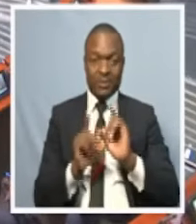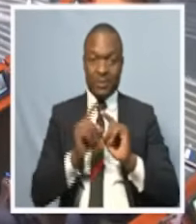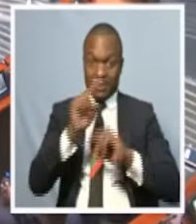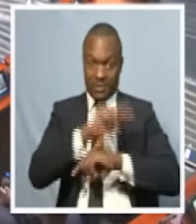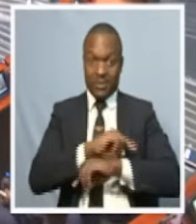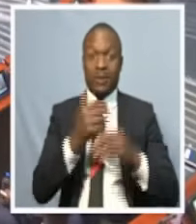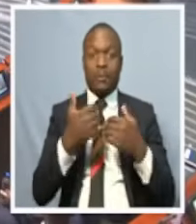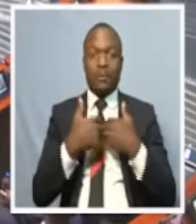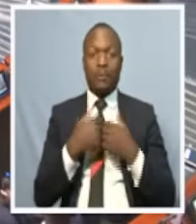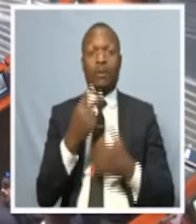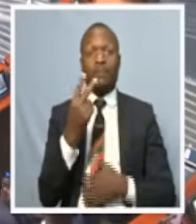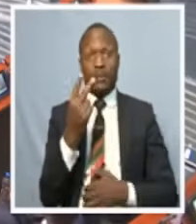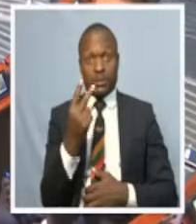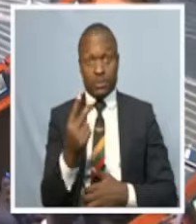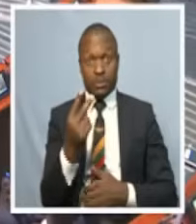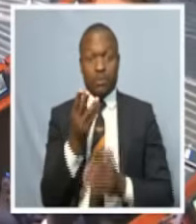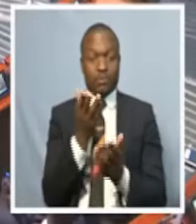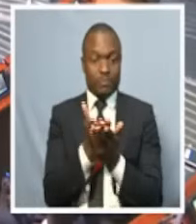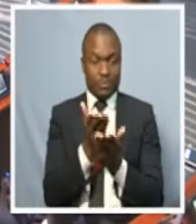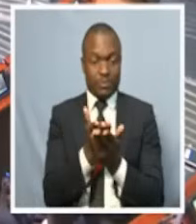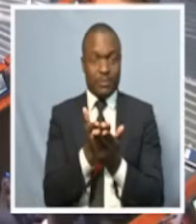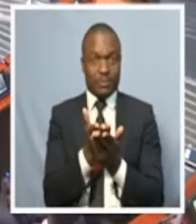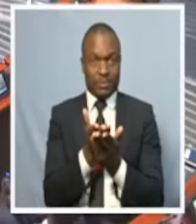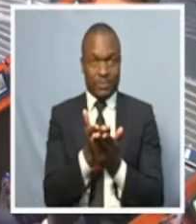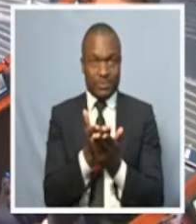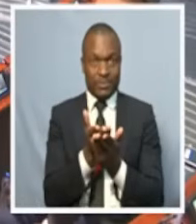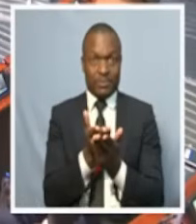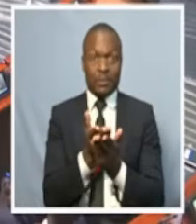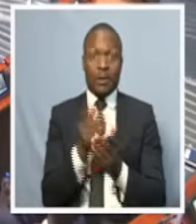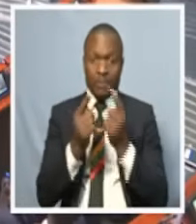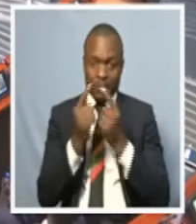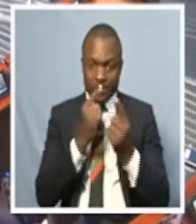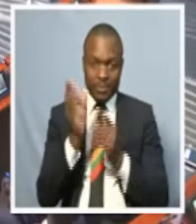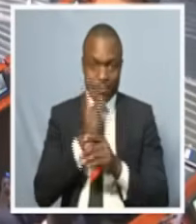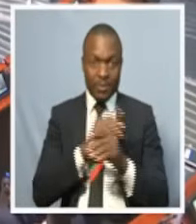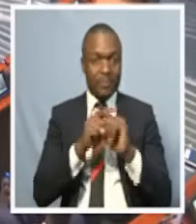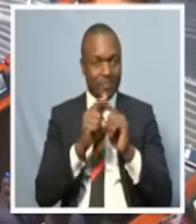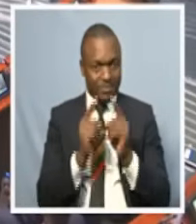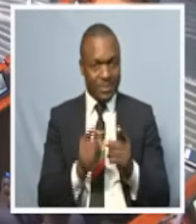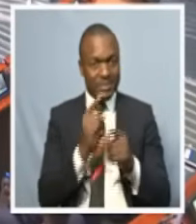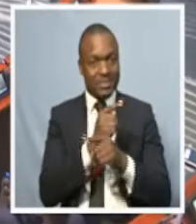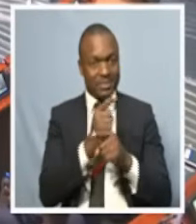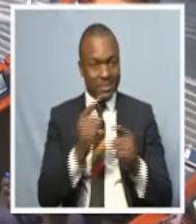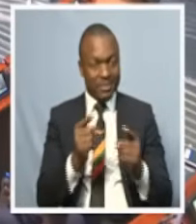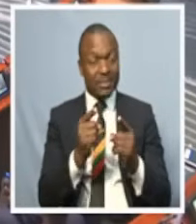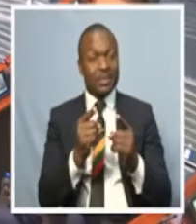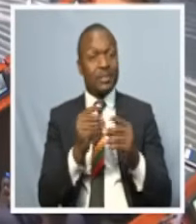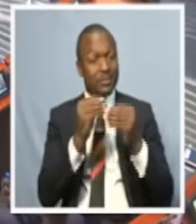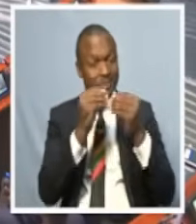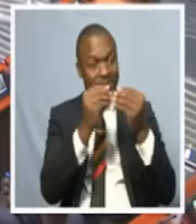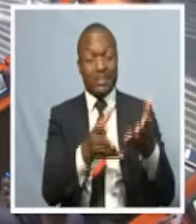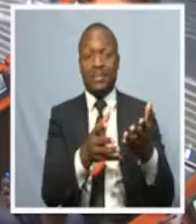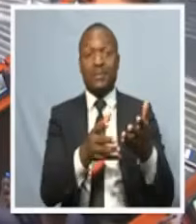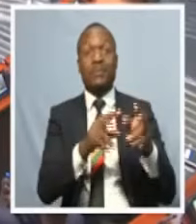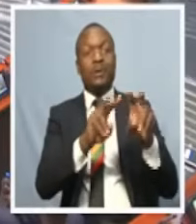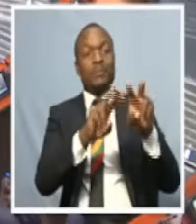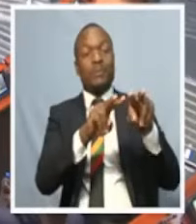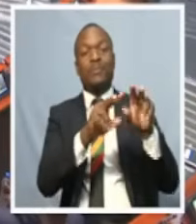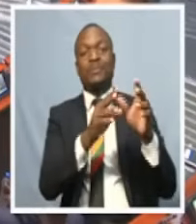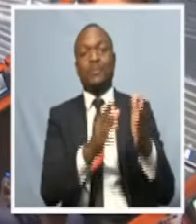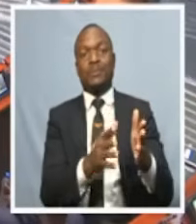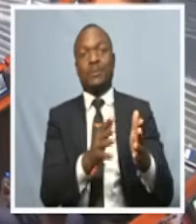I know we've talked about them, but just for the benefit of our dear listener dear viewer rather, who's